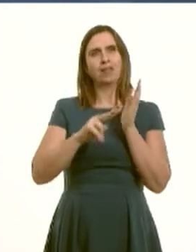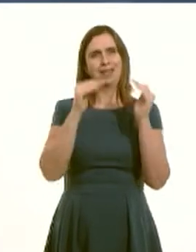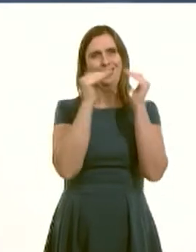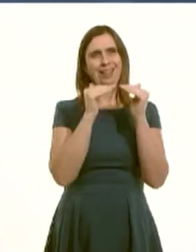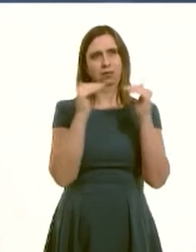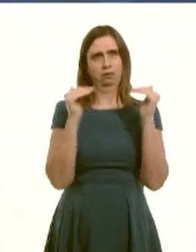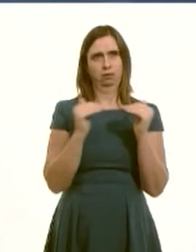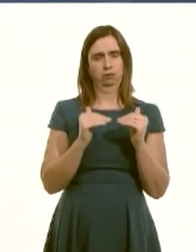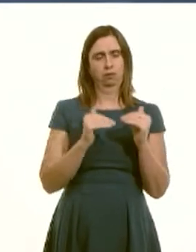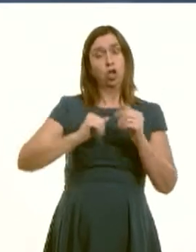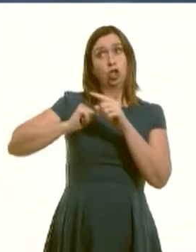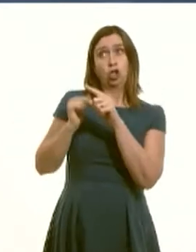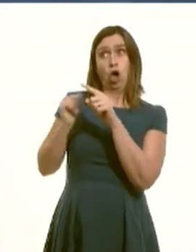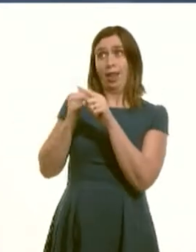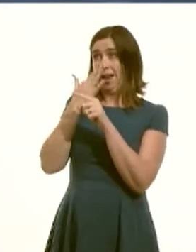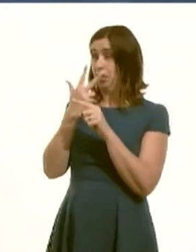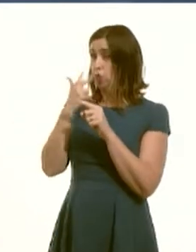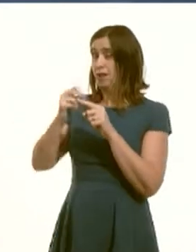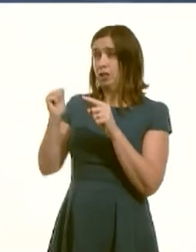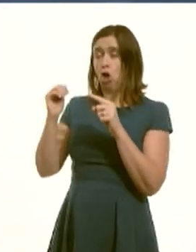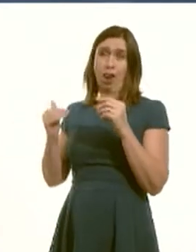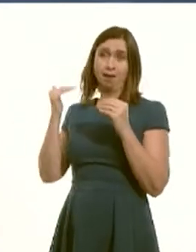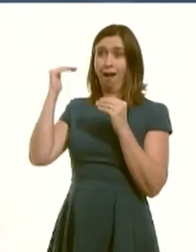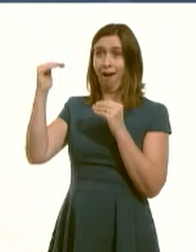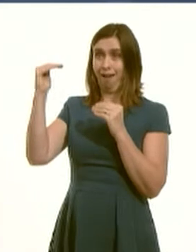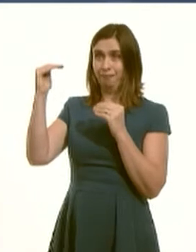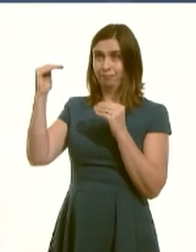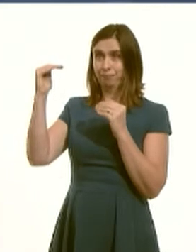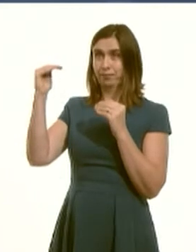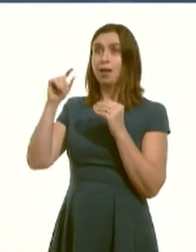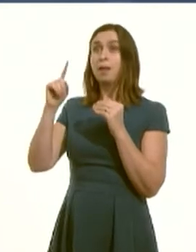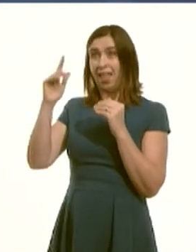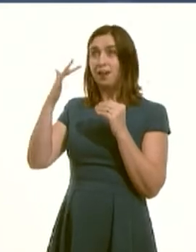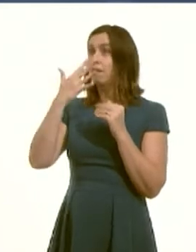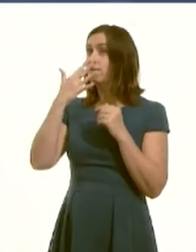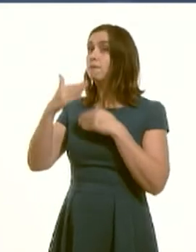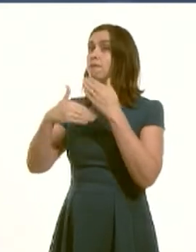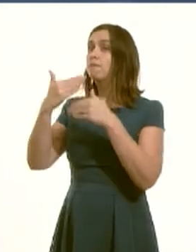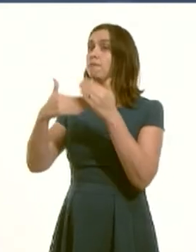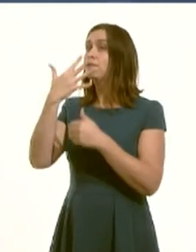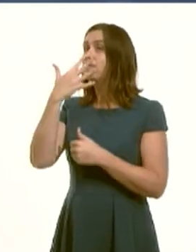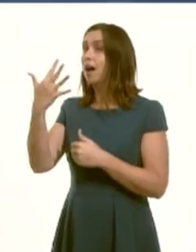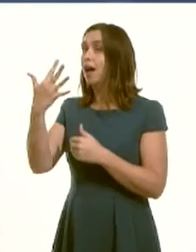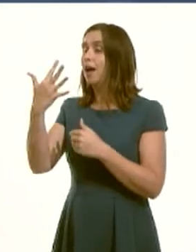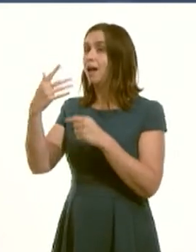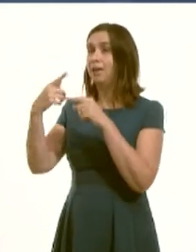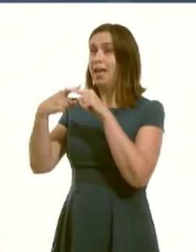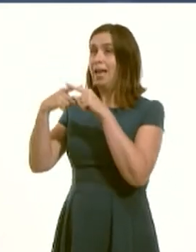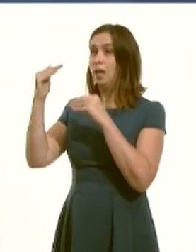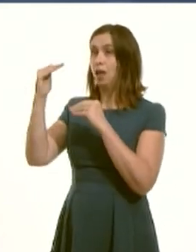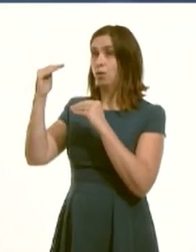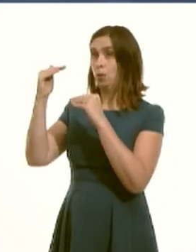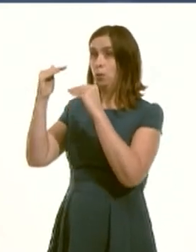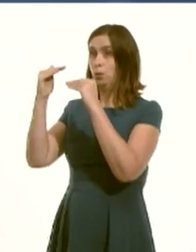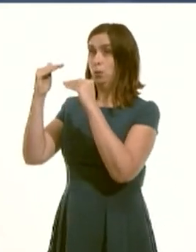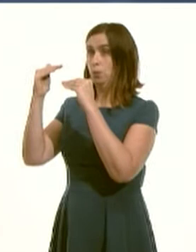age of three, Scotland has the highest scores. It goes on to say, but by the age of five, children in England have closed that gap with